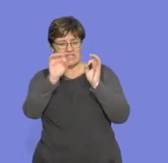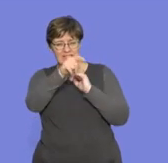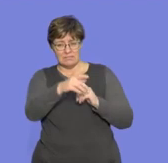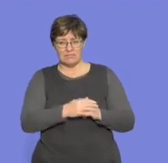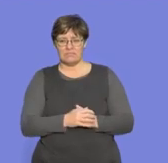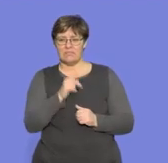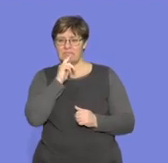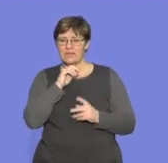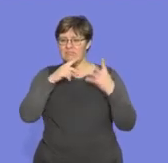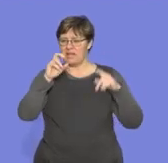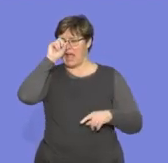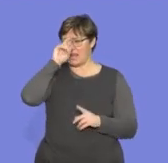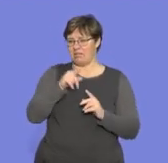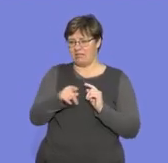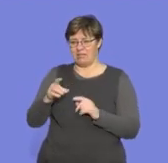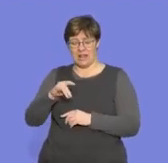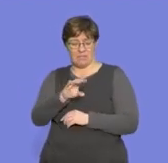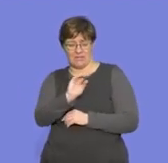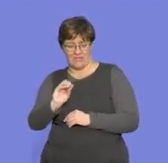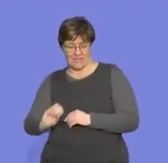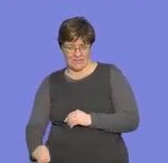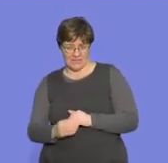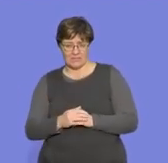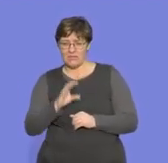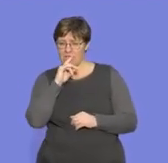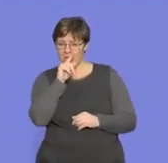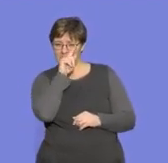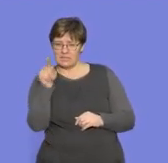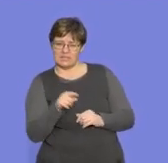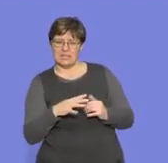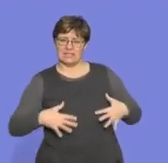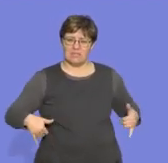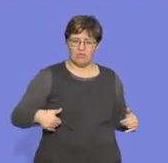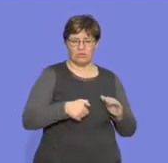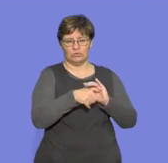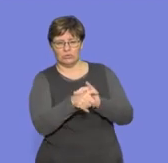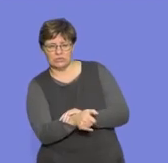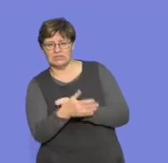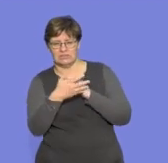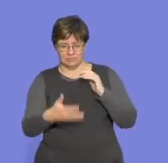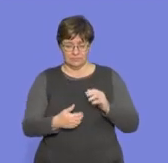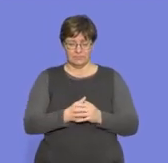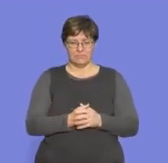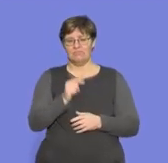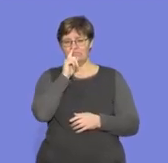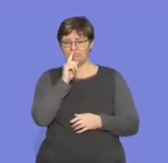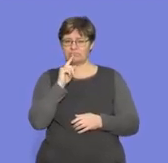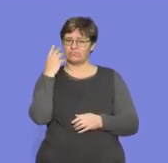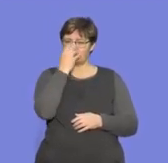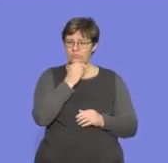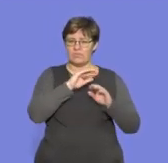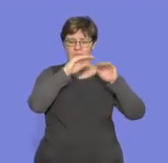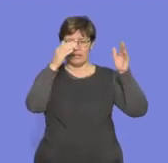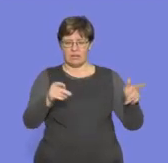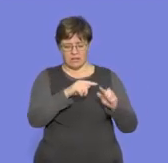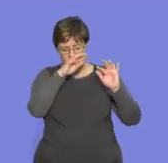so I've tortoise got images and of them. baboons. So these are your And so I've got images of them. So beautiful these view are of your the Table Mountain, a and at the beautiful foot of view that of you can see Table Mountain, your and at the foot